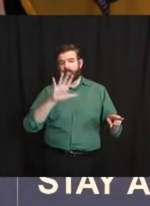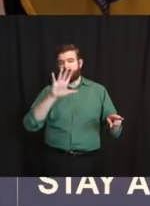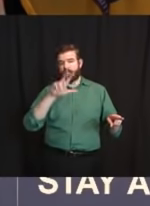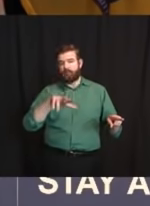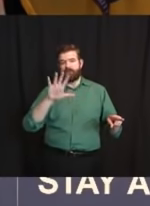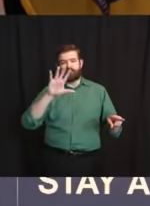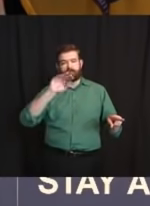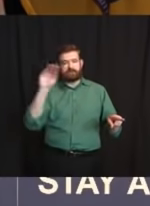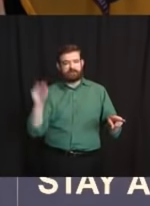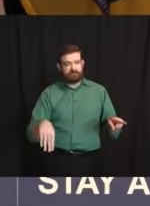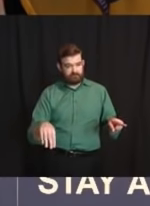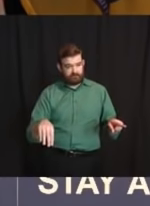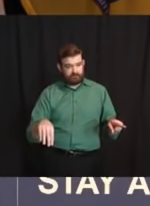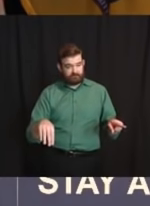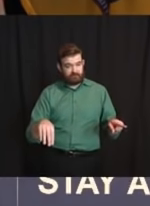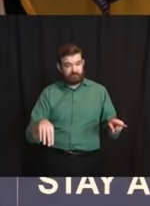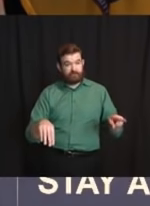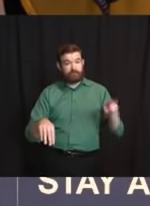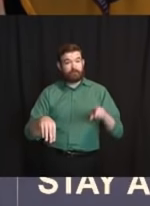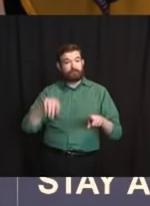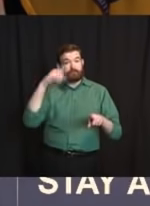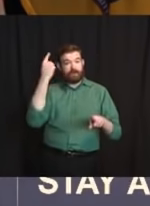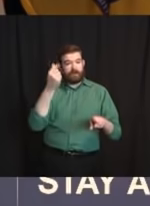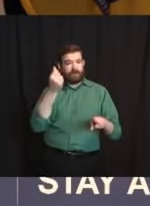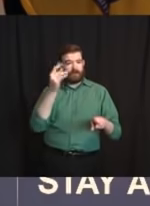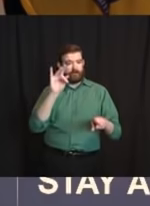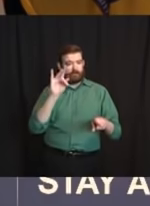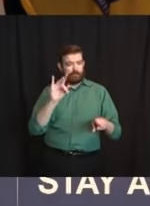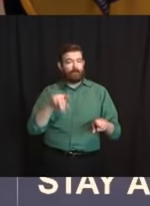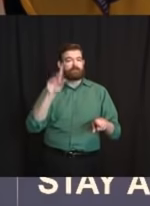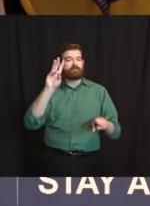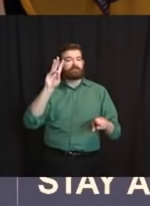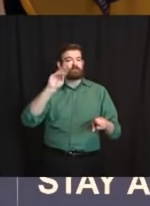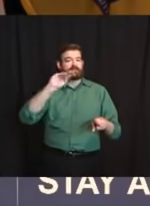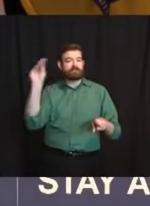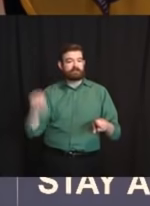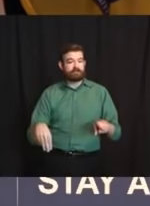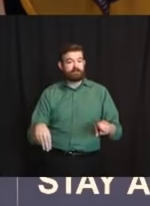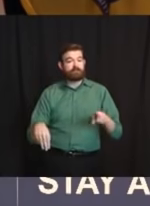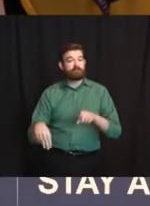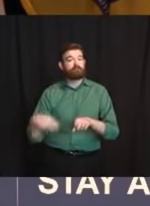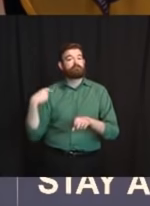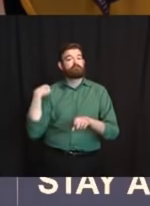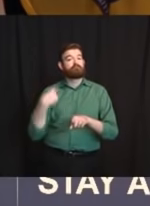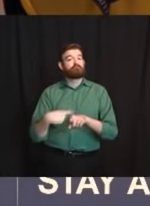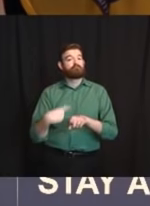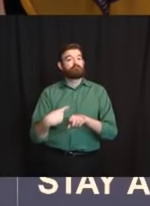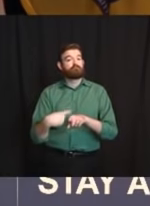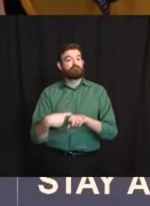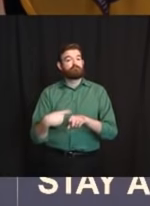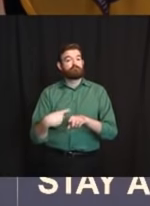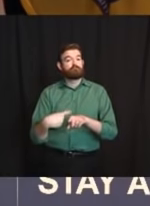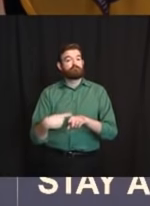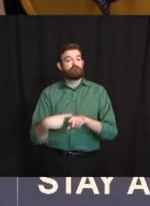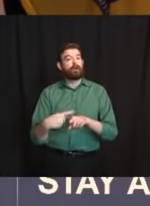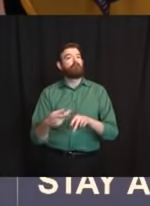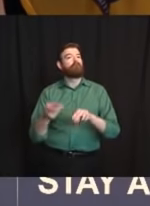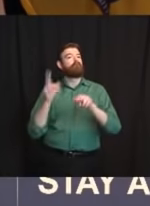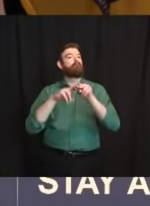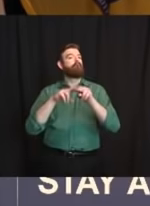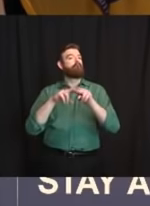53.5, black, 18.6, Hispanic, up to